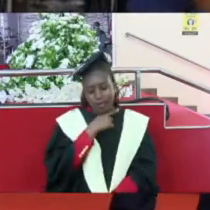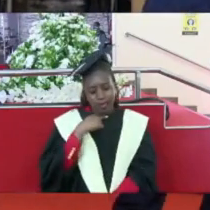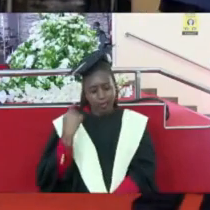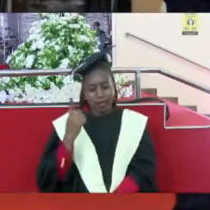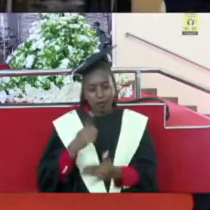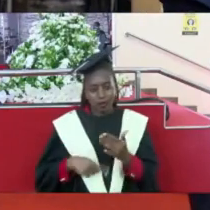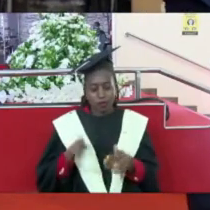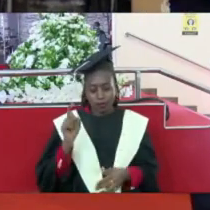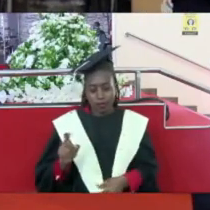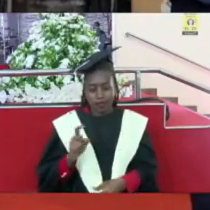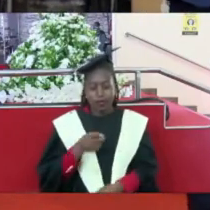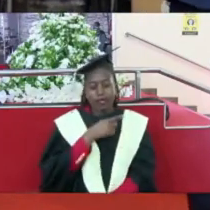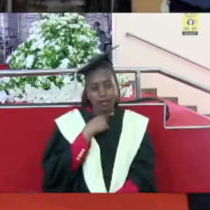killed.